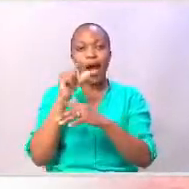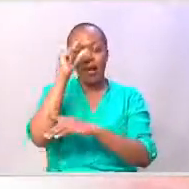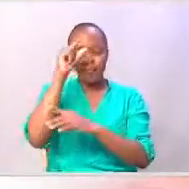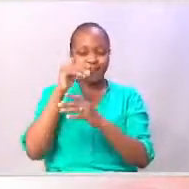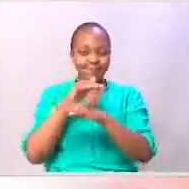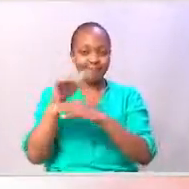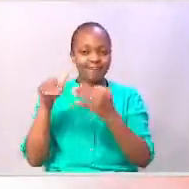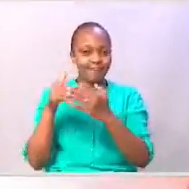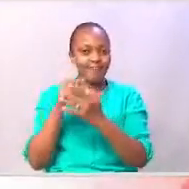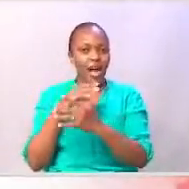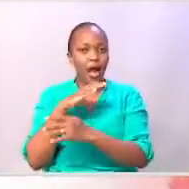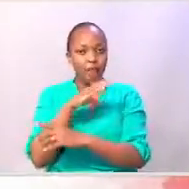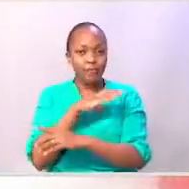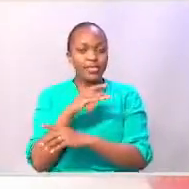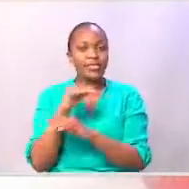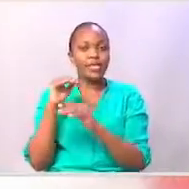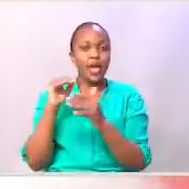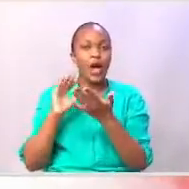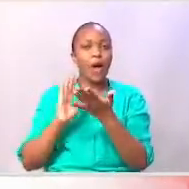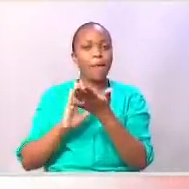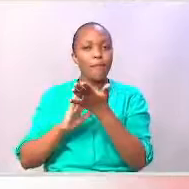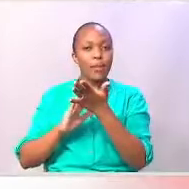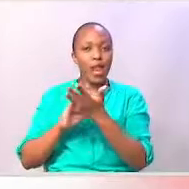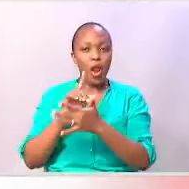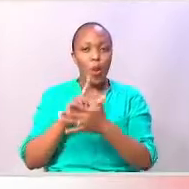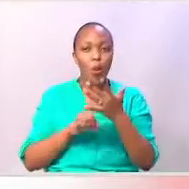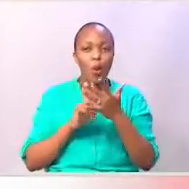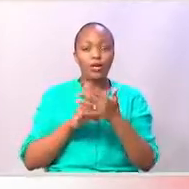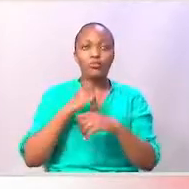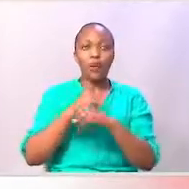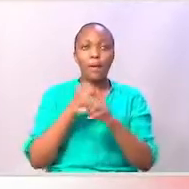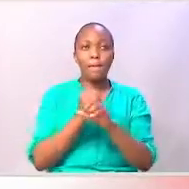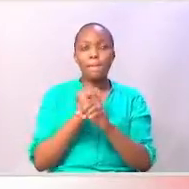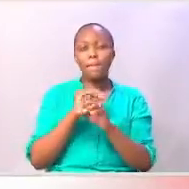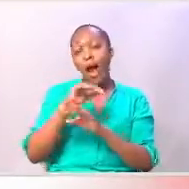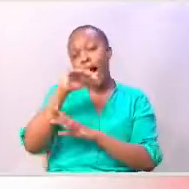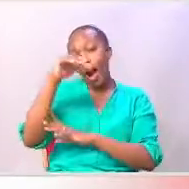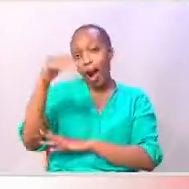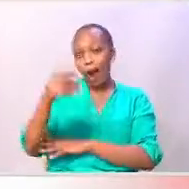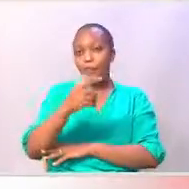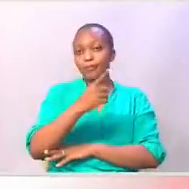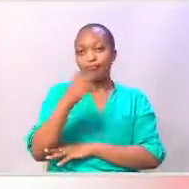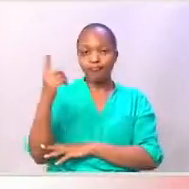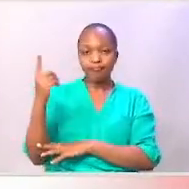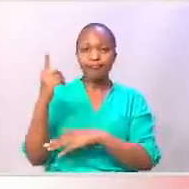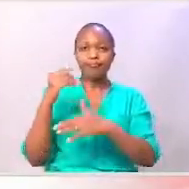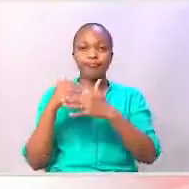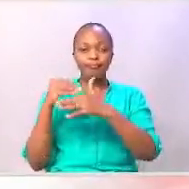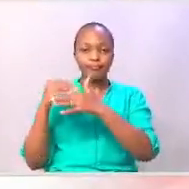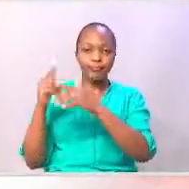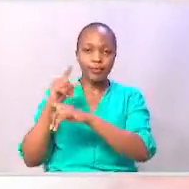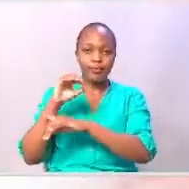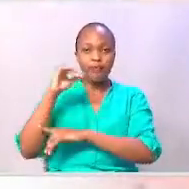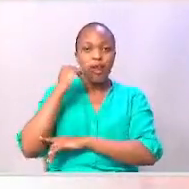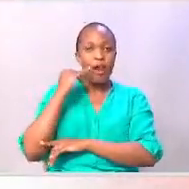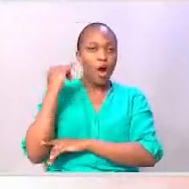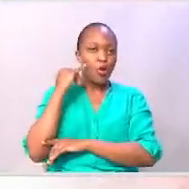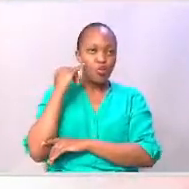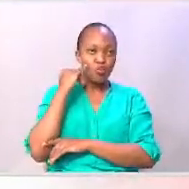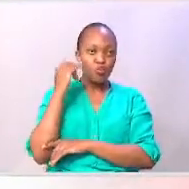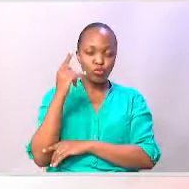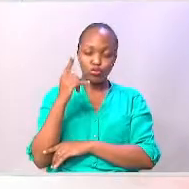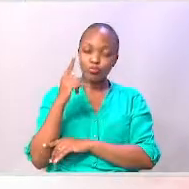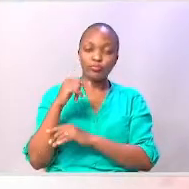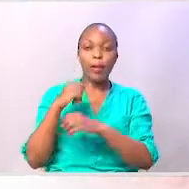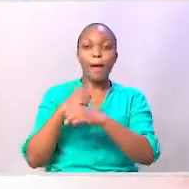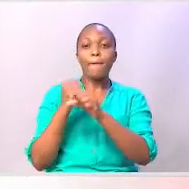Committee recommended that to cure the urban sprawl, a review of boundaries of Nakuru Municipality as stipulated